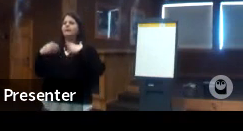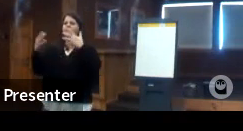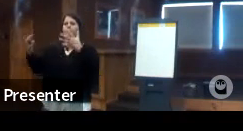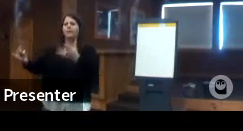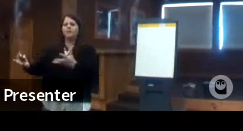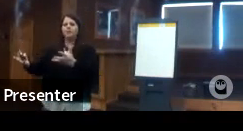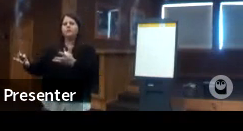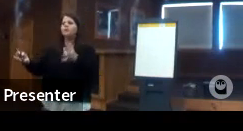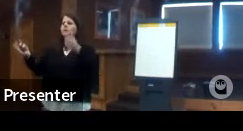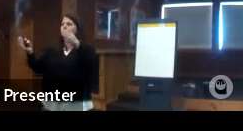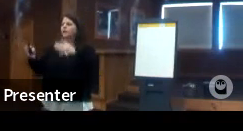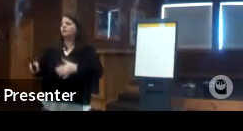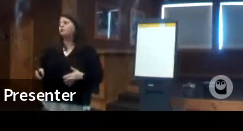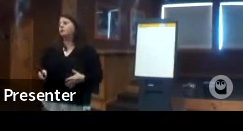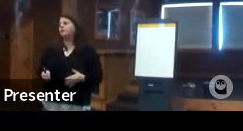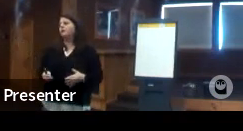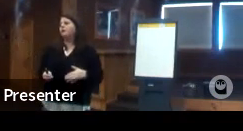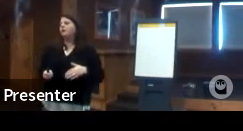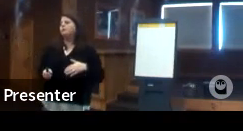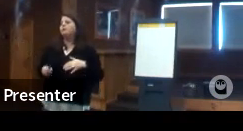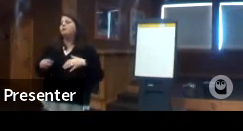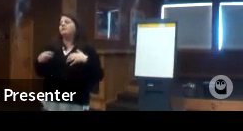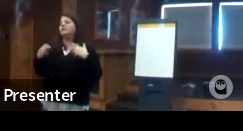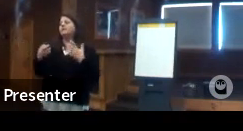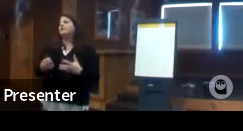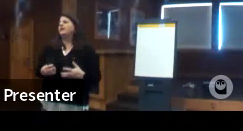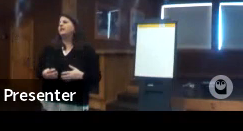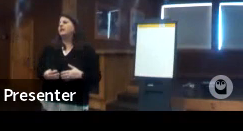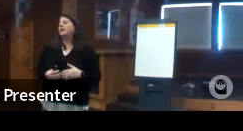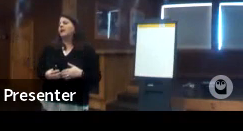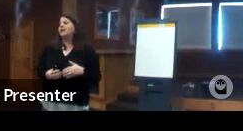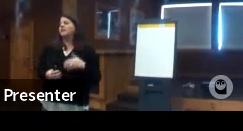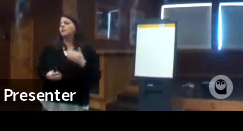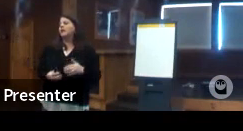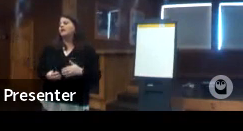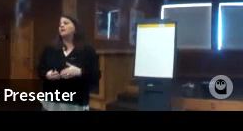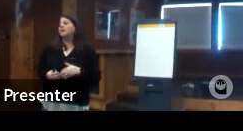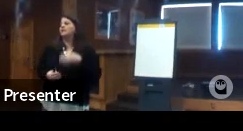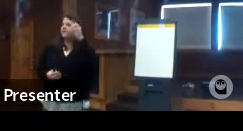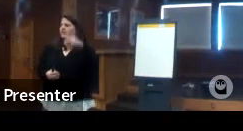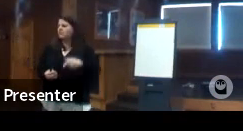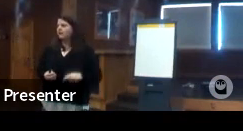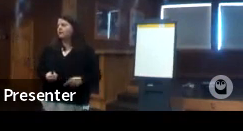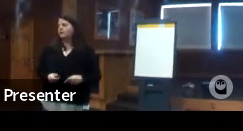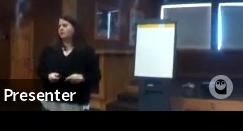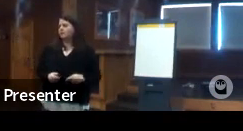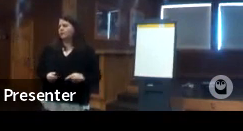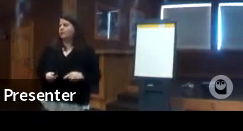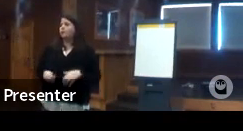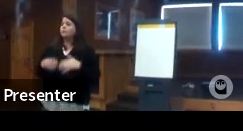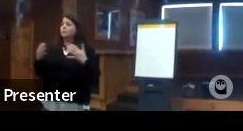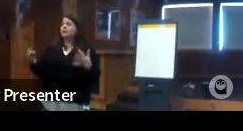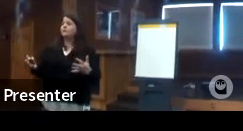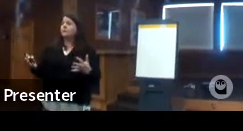You're providing information, you are not drawing conclusions. You are not going to testify in a case in a way that says that victim's telling the